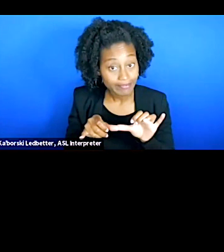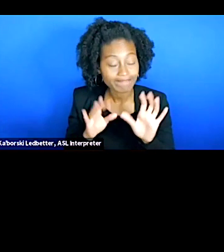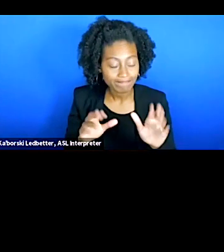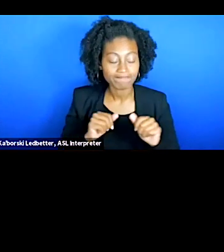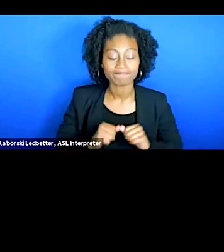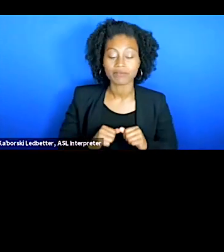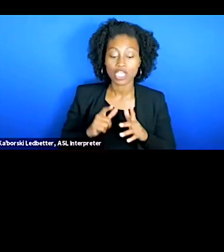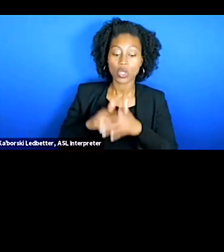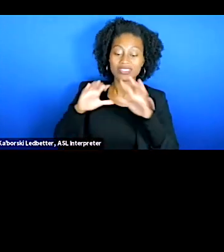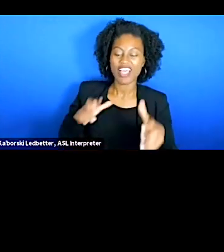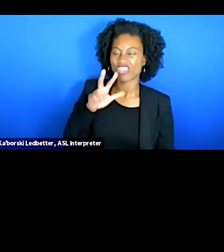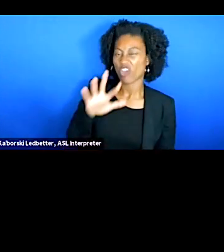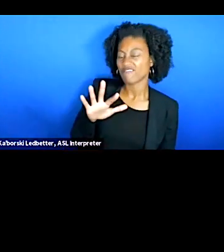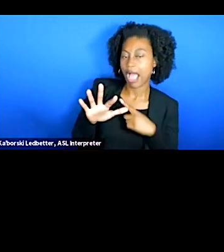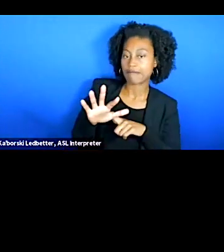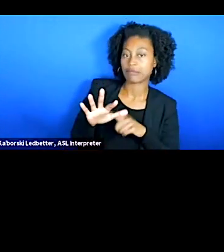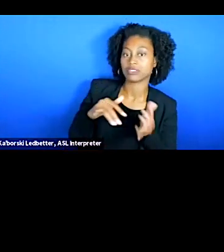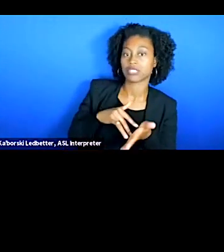was 35 studies.